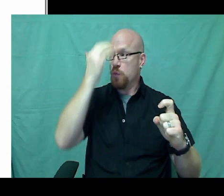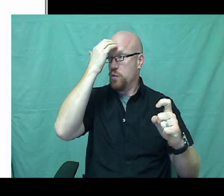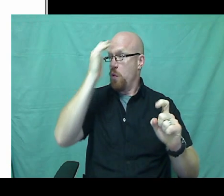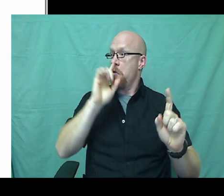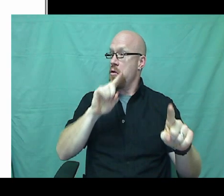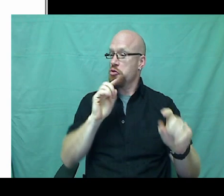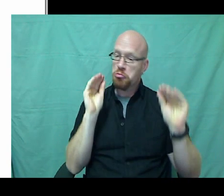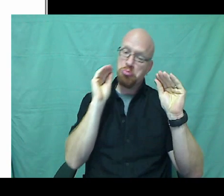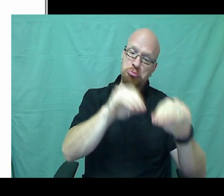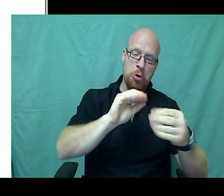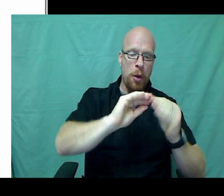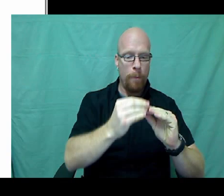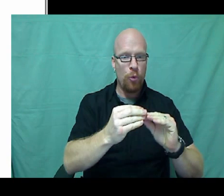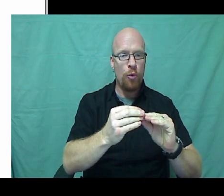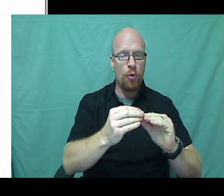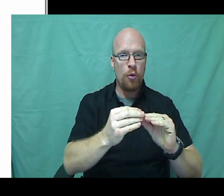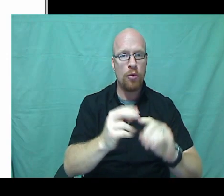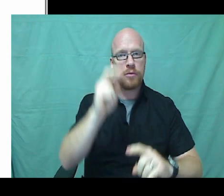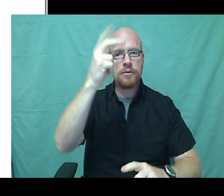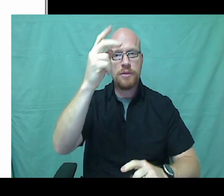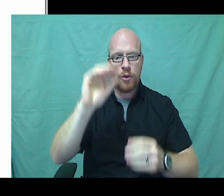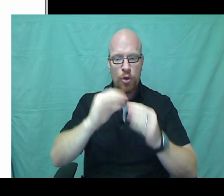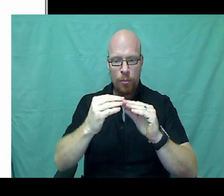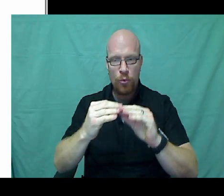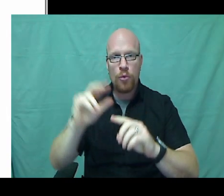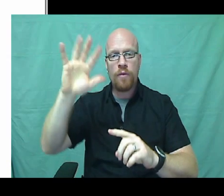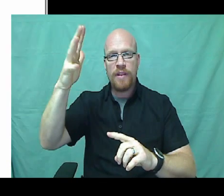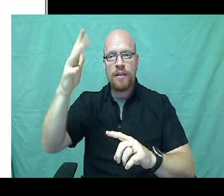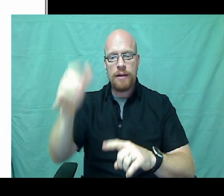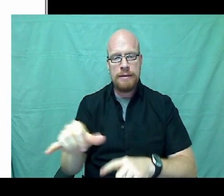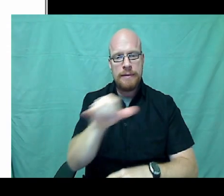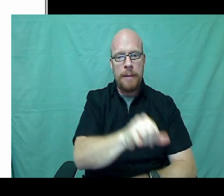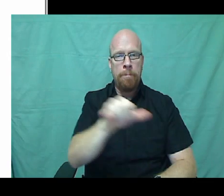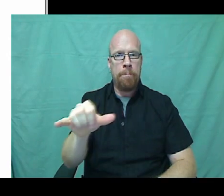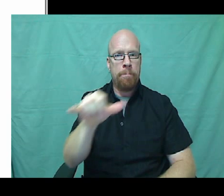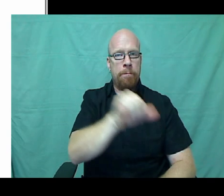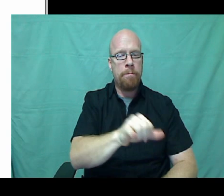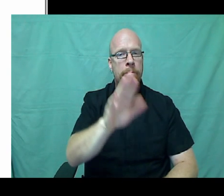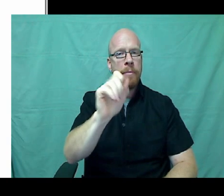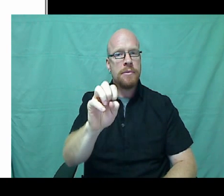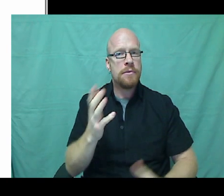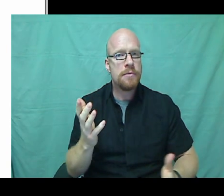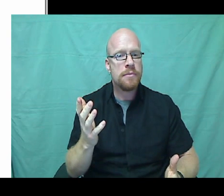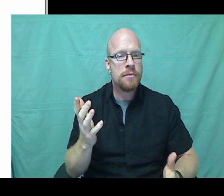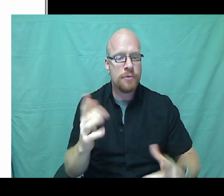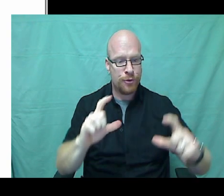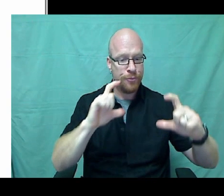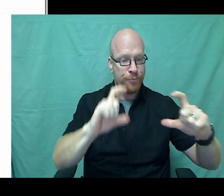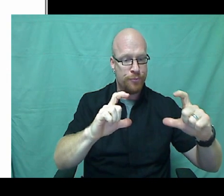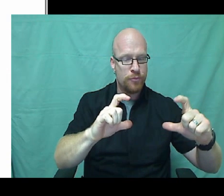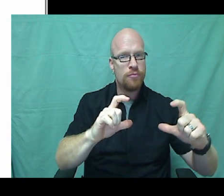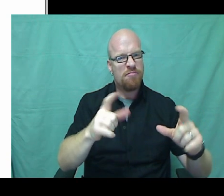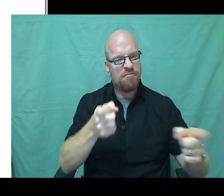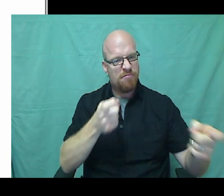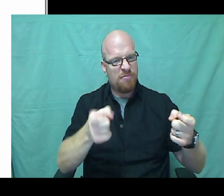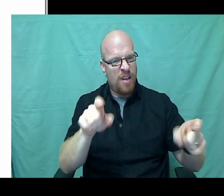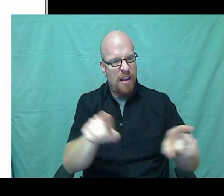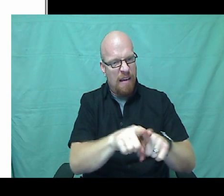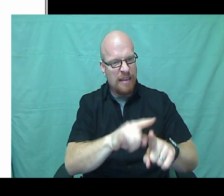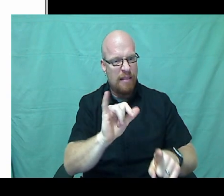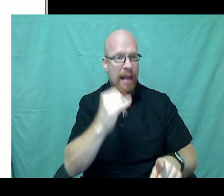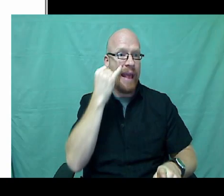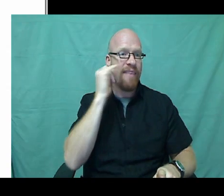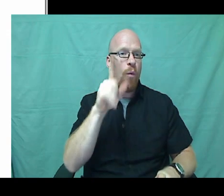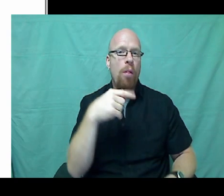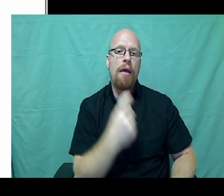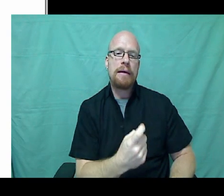could be a number. If we had a value for x, we could evaluate for a number. Now what that means is x plus 3 is the